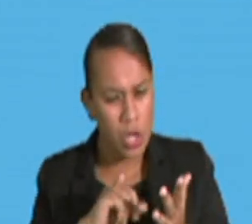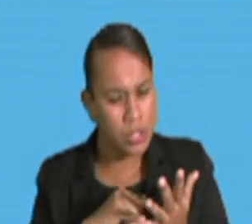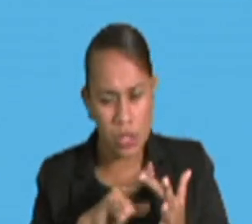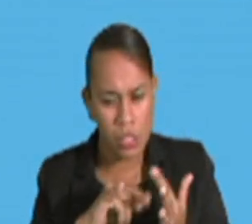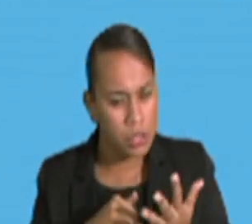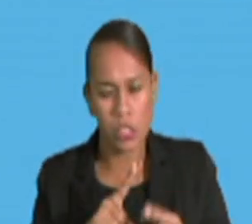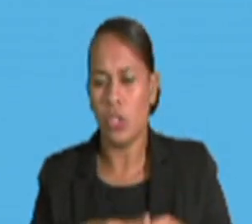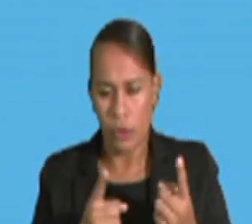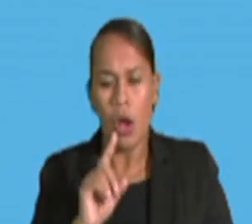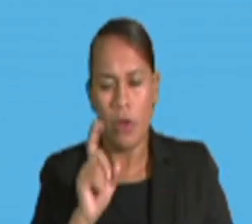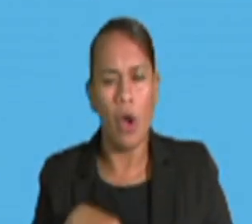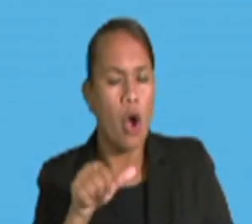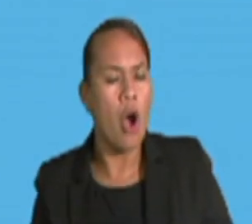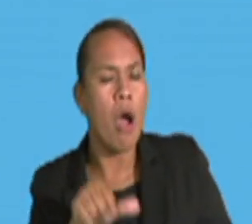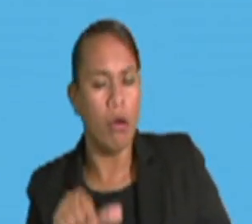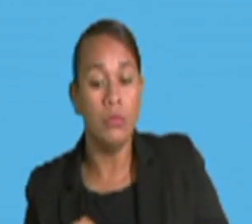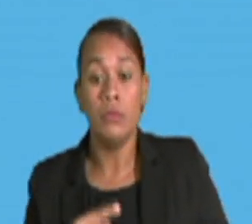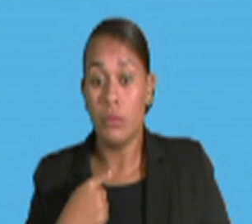Honorable Speaker, from 2011,